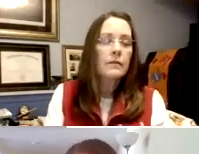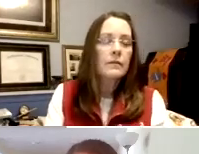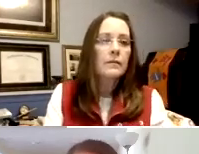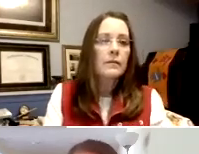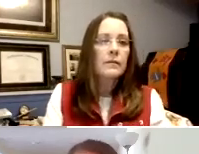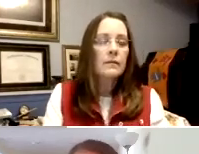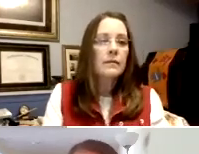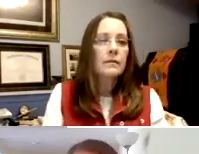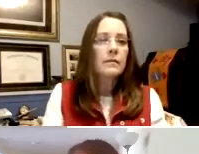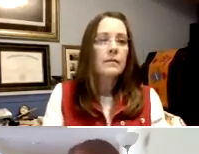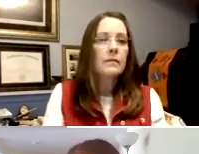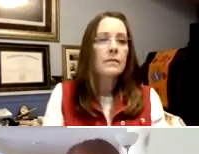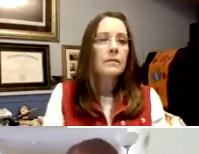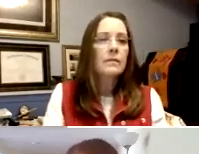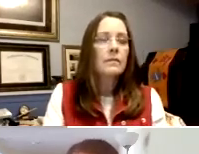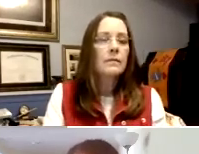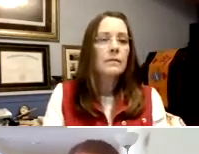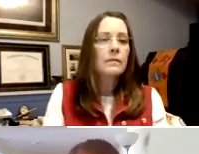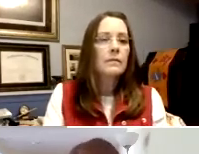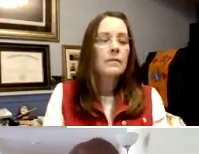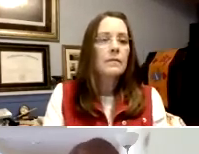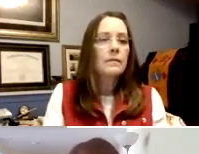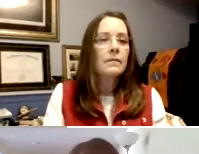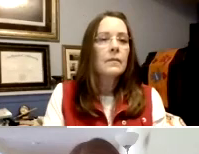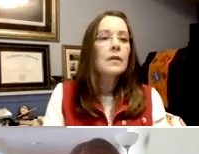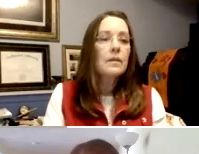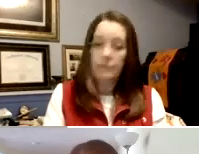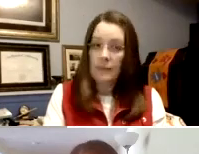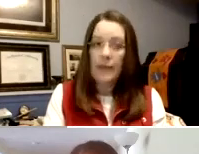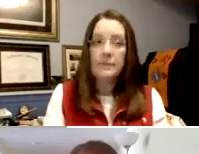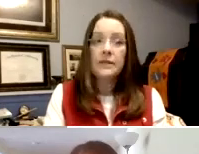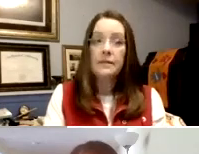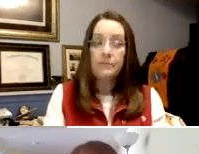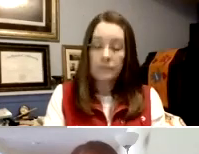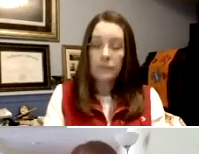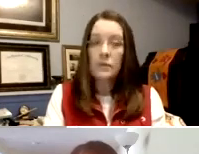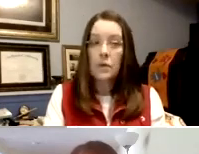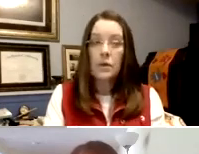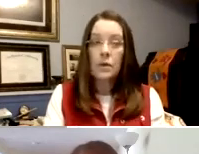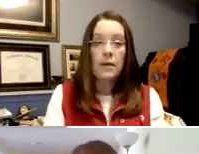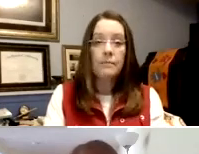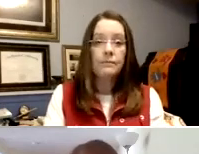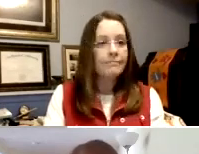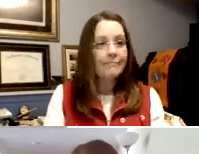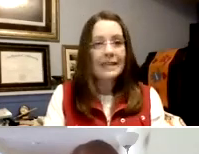sometimes my teacher puts things right in front of him and it seems too close. Absolutely. So